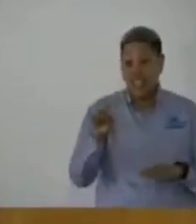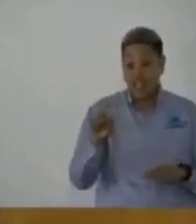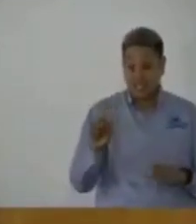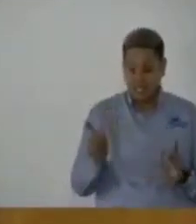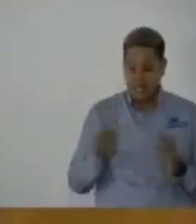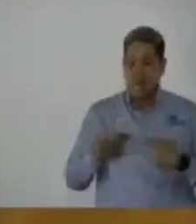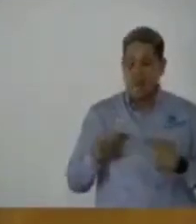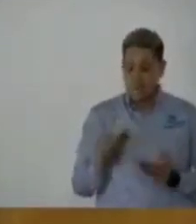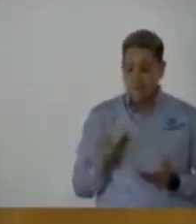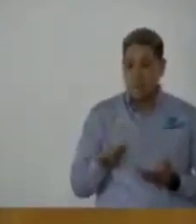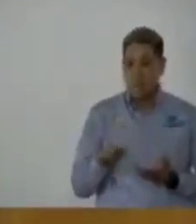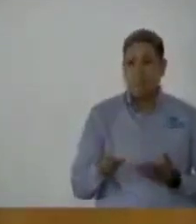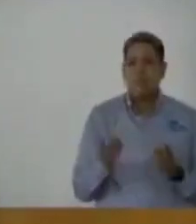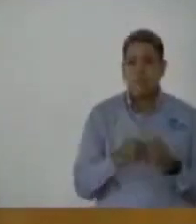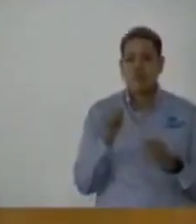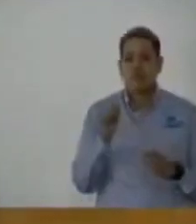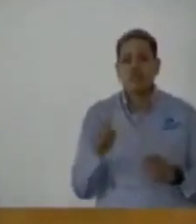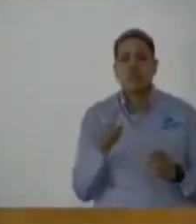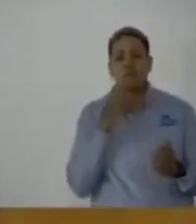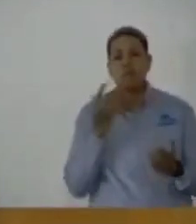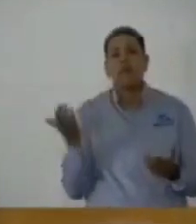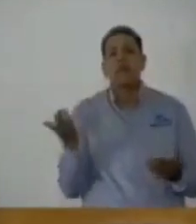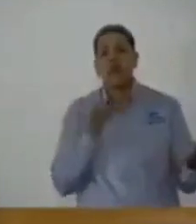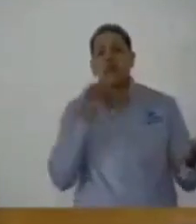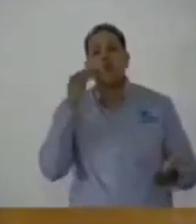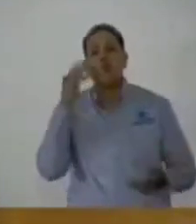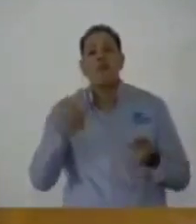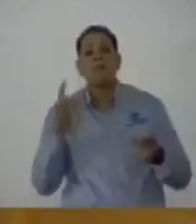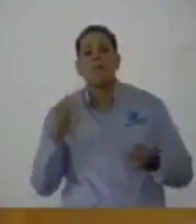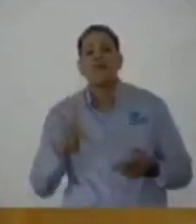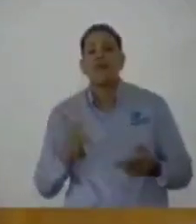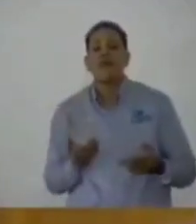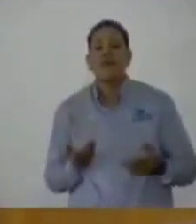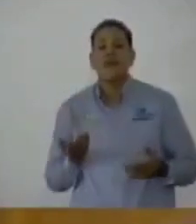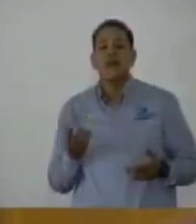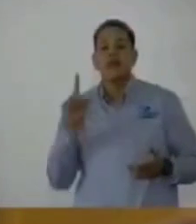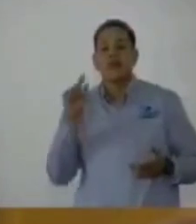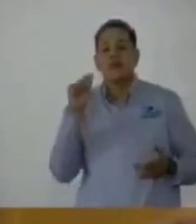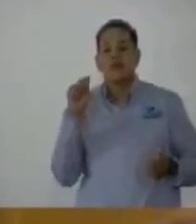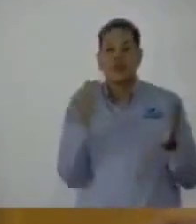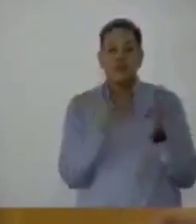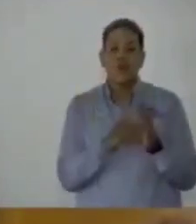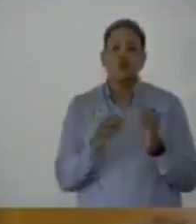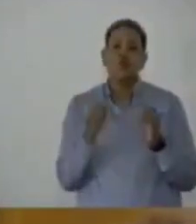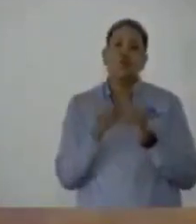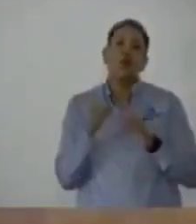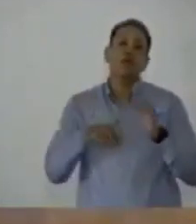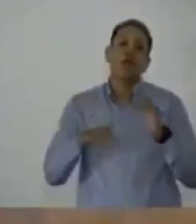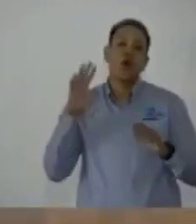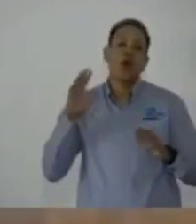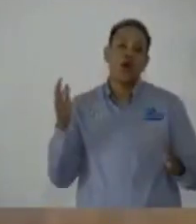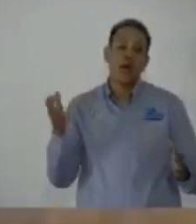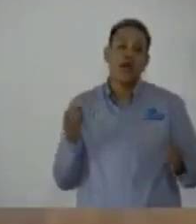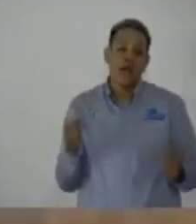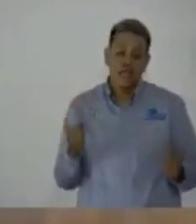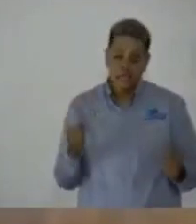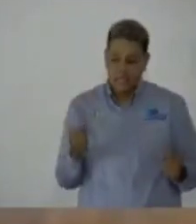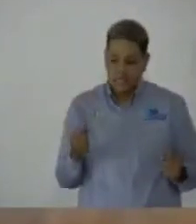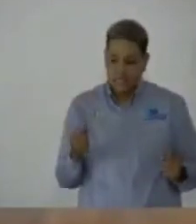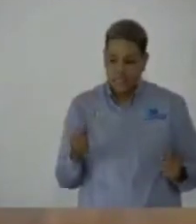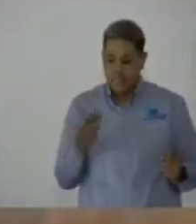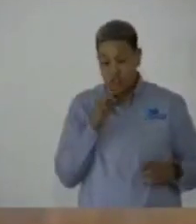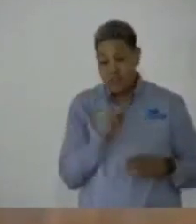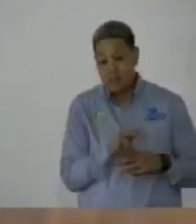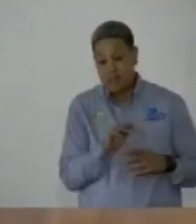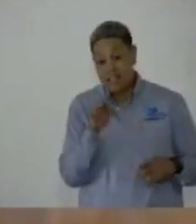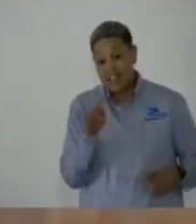they must pay make them carry home pay be no more than 20,000 more than they used to get. So even though Minister